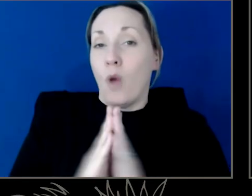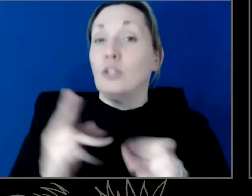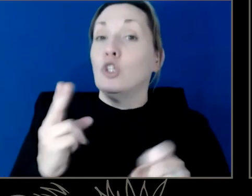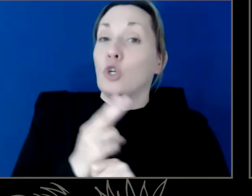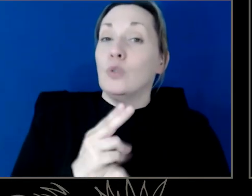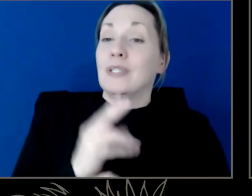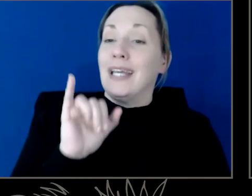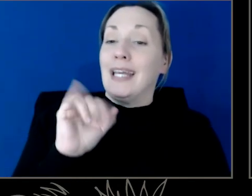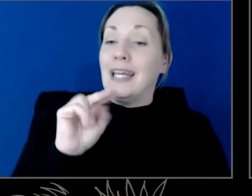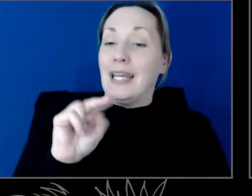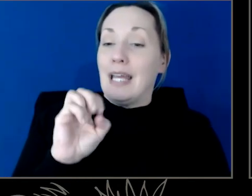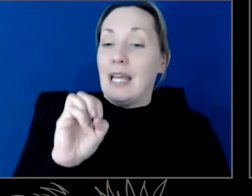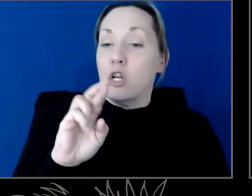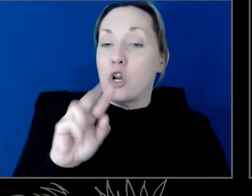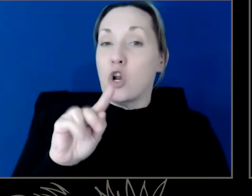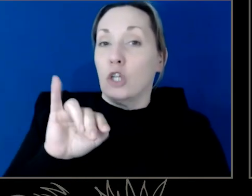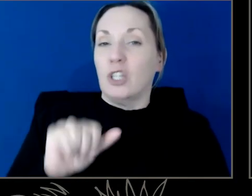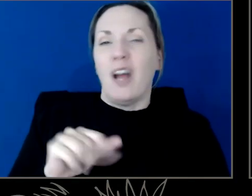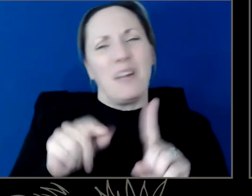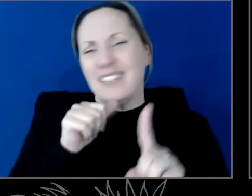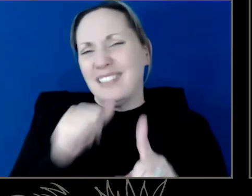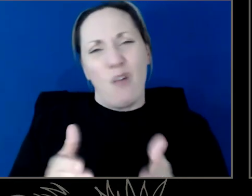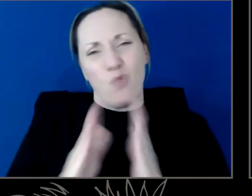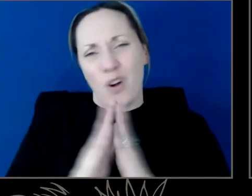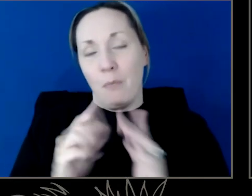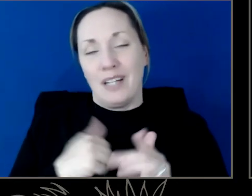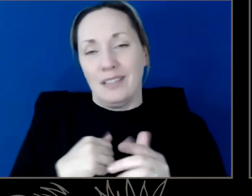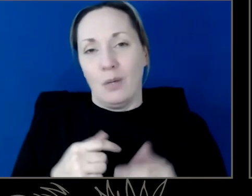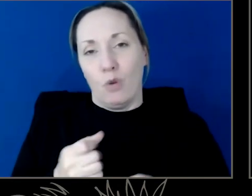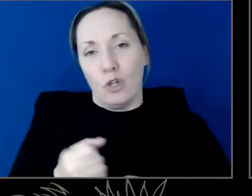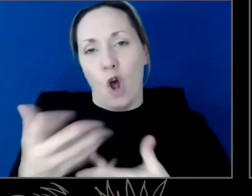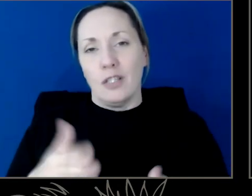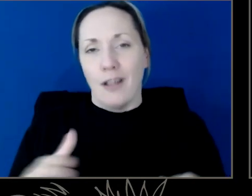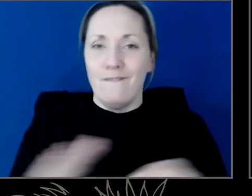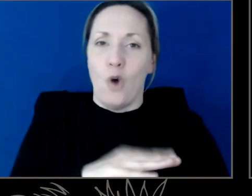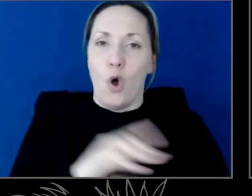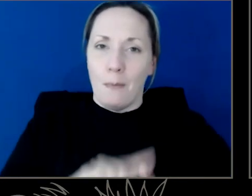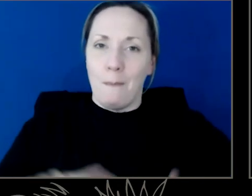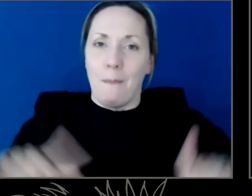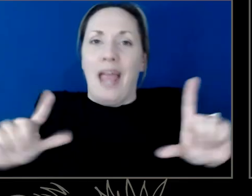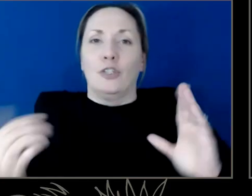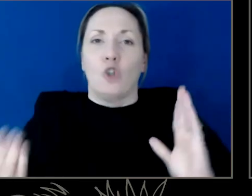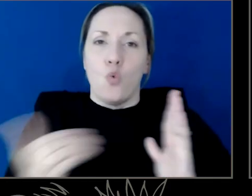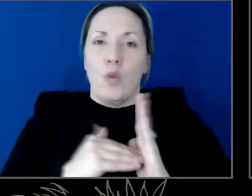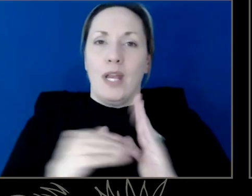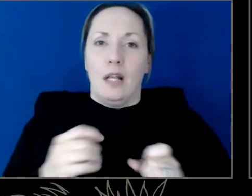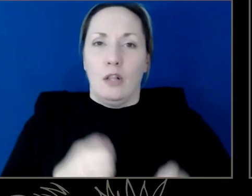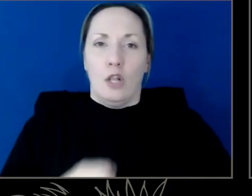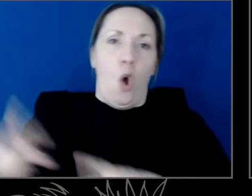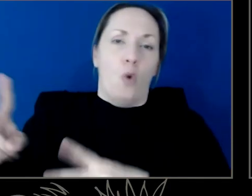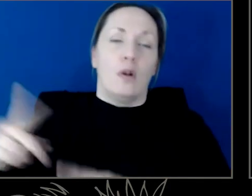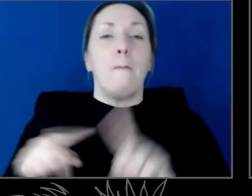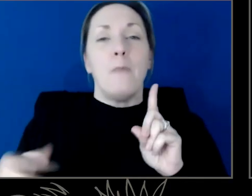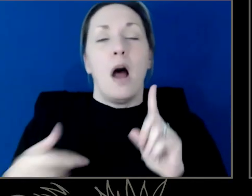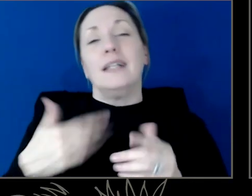not really recommended because it would cause a full page reload. So instead, it's better to